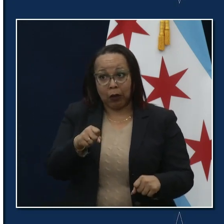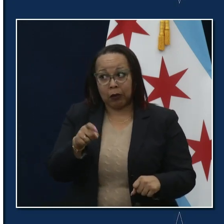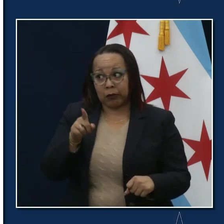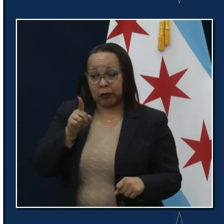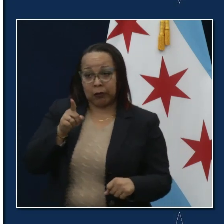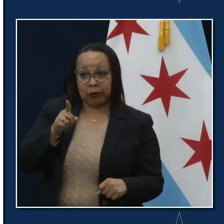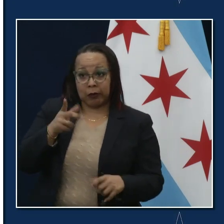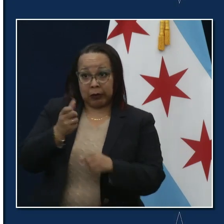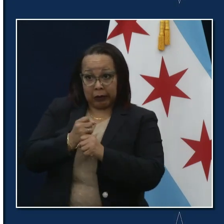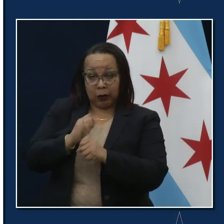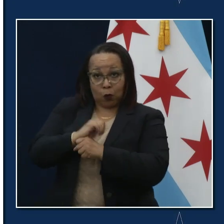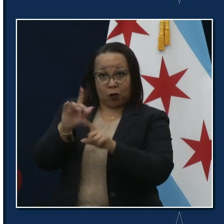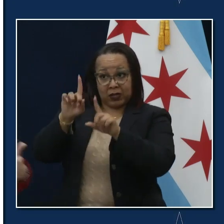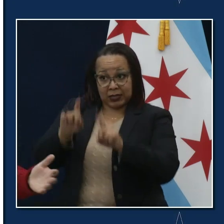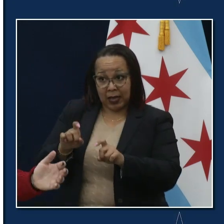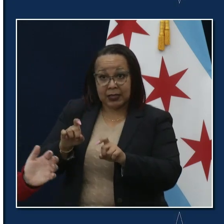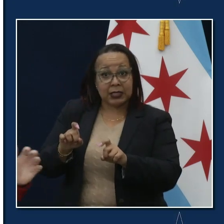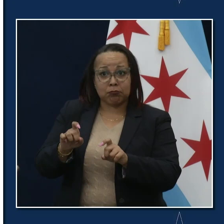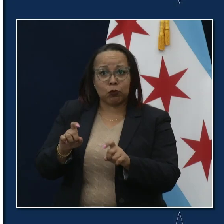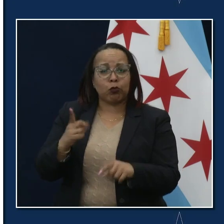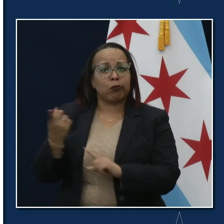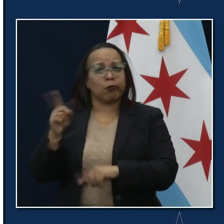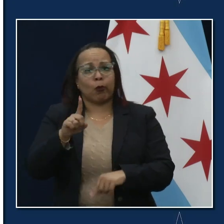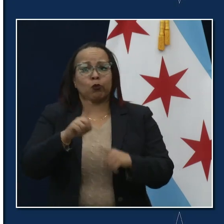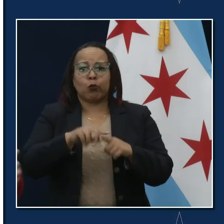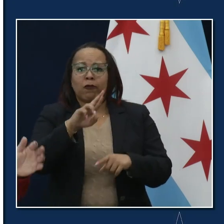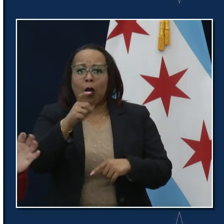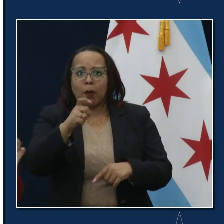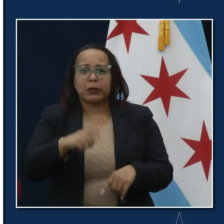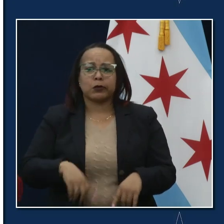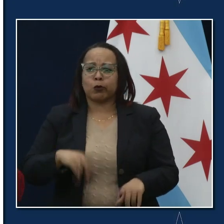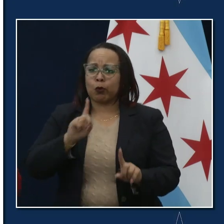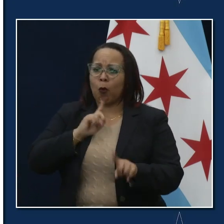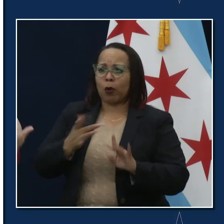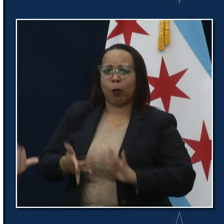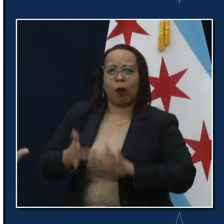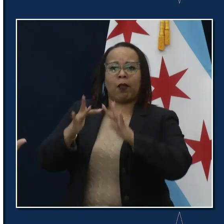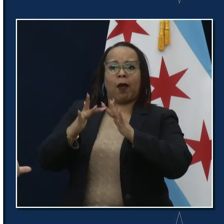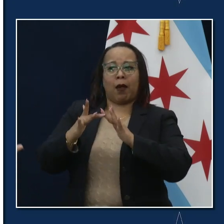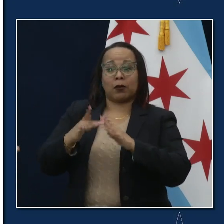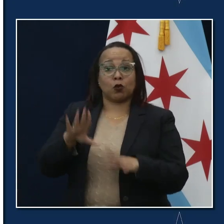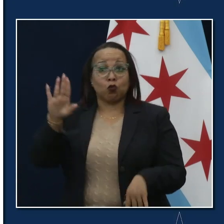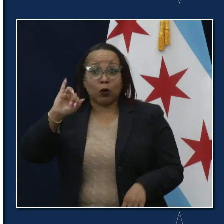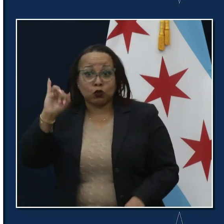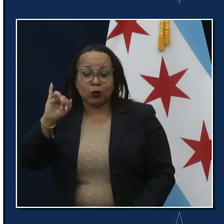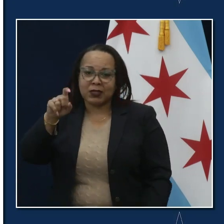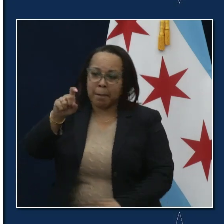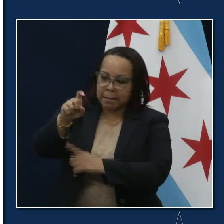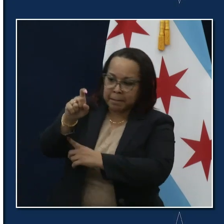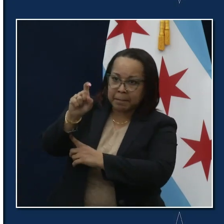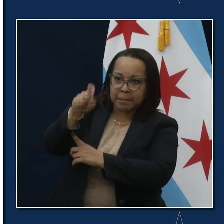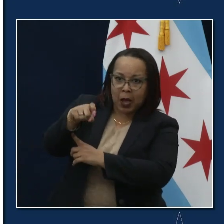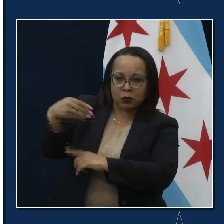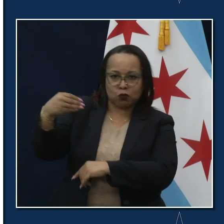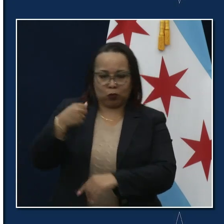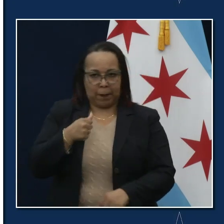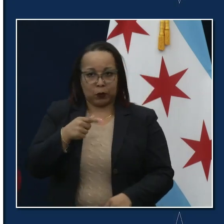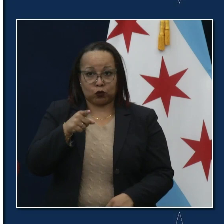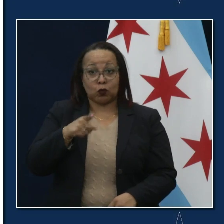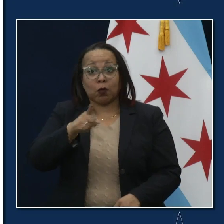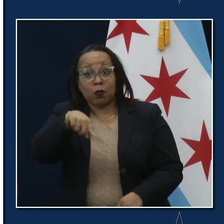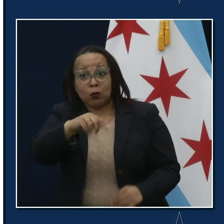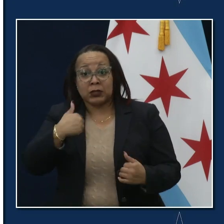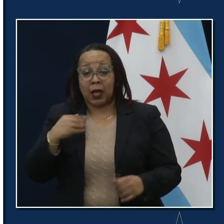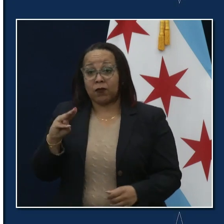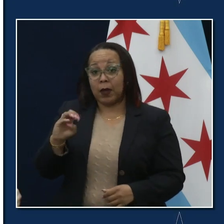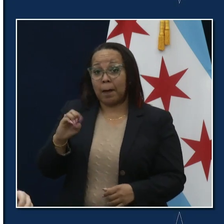those COVID tests over the counter at the pharmacy, to order them online. Your insurance must reimburse you. And for those with